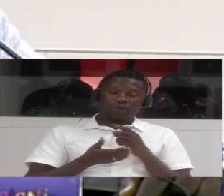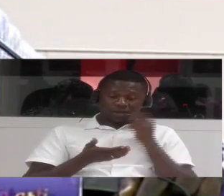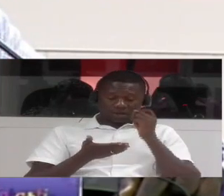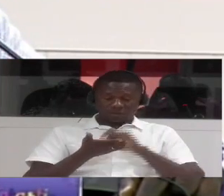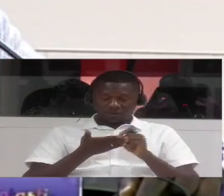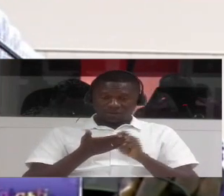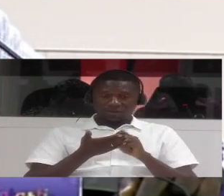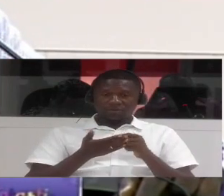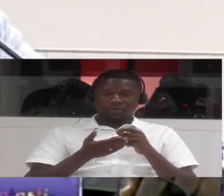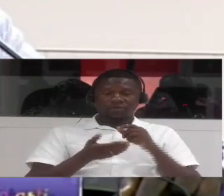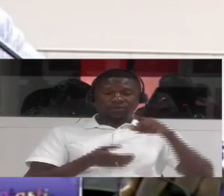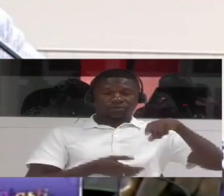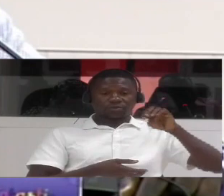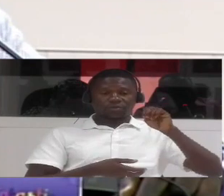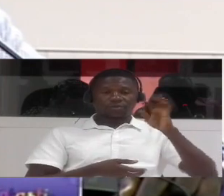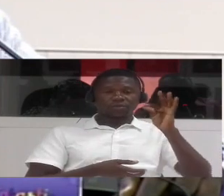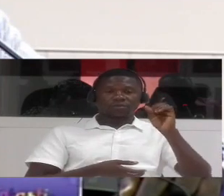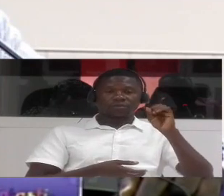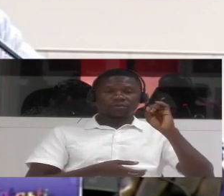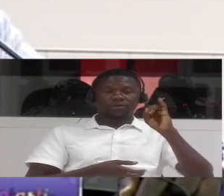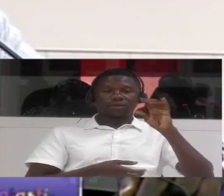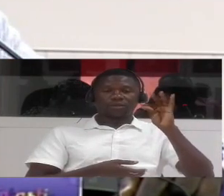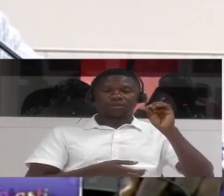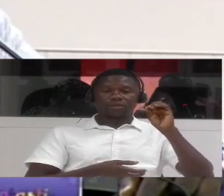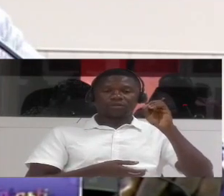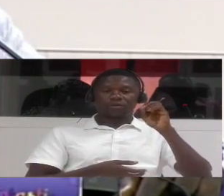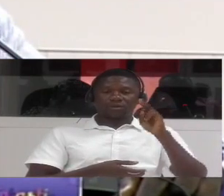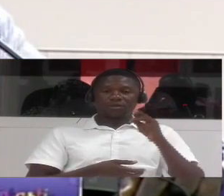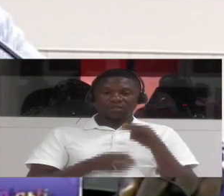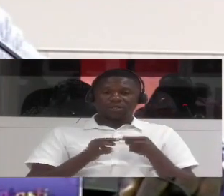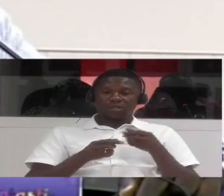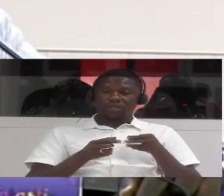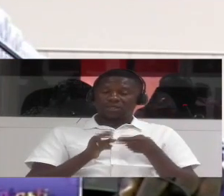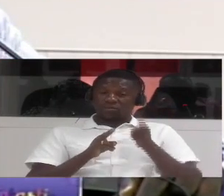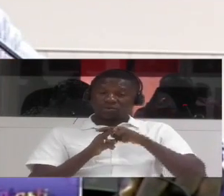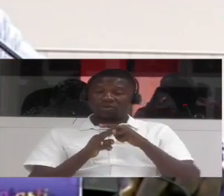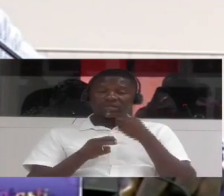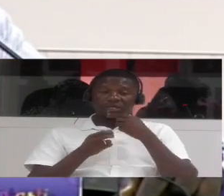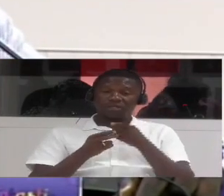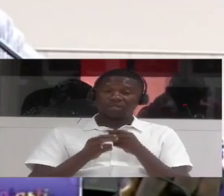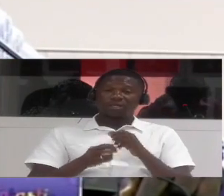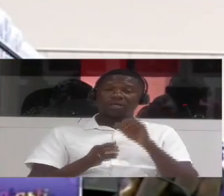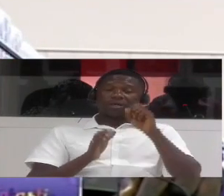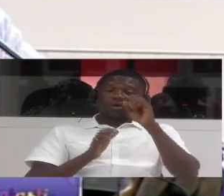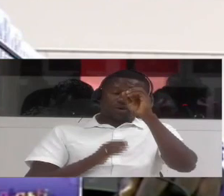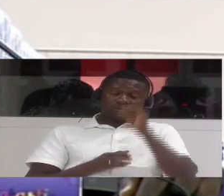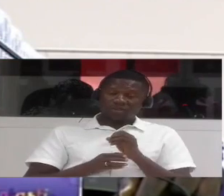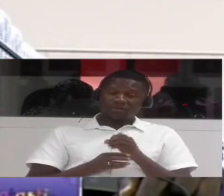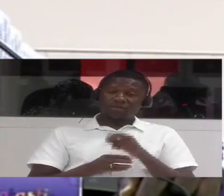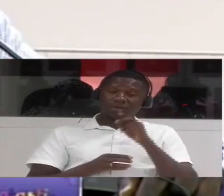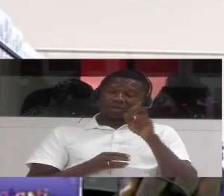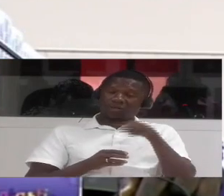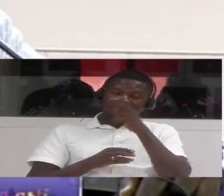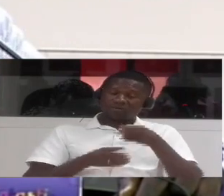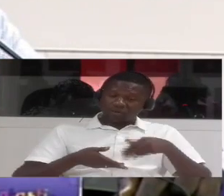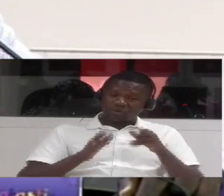wrote a petition to the Office of the President to say that the Daily Observer wrongfully terminated his services. And as a result